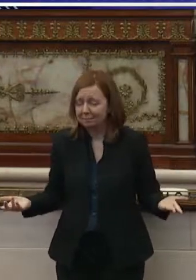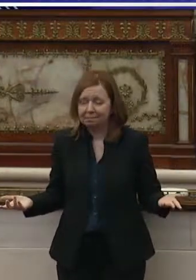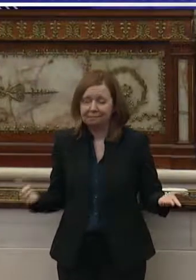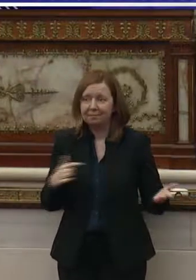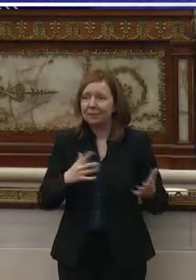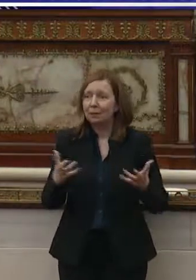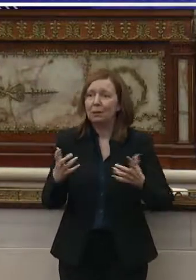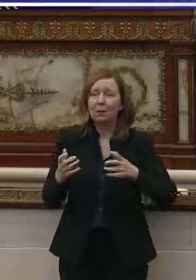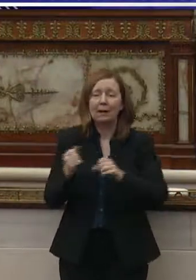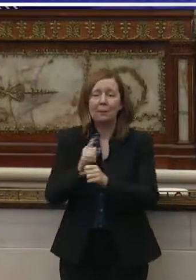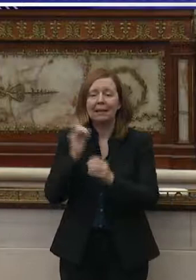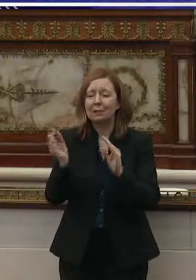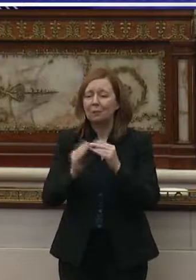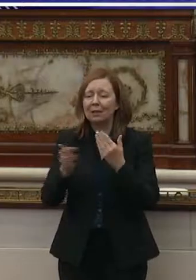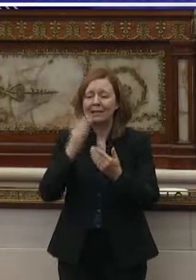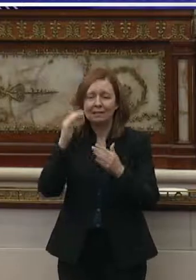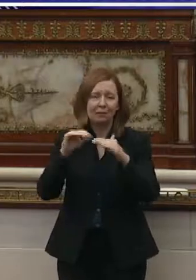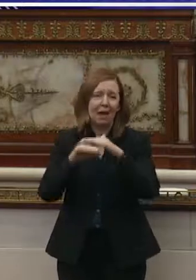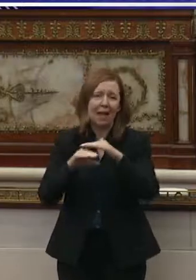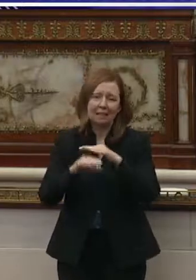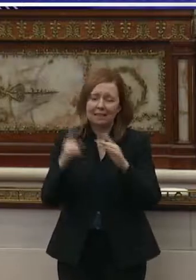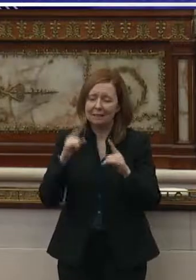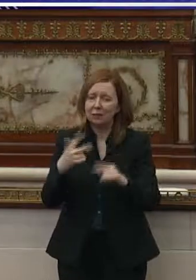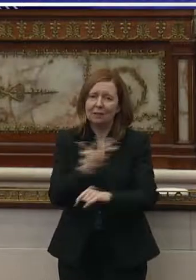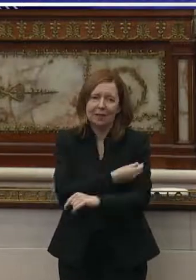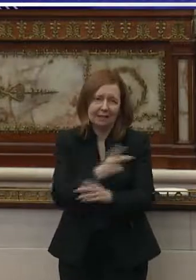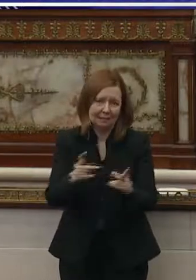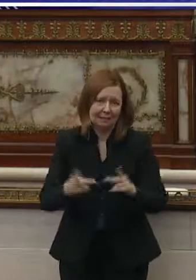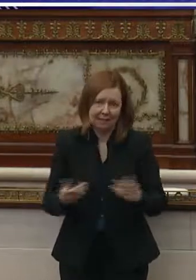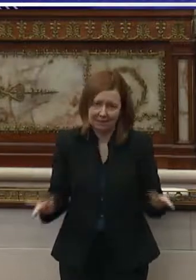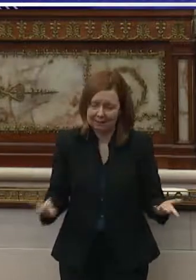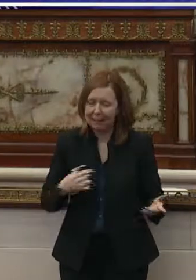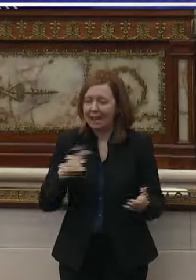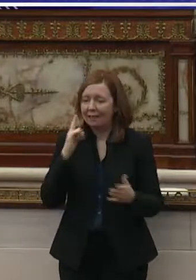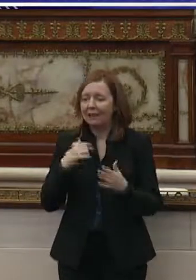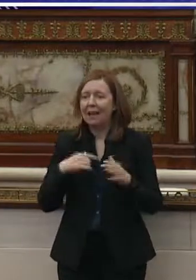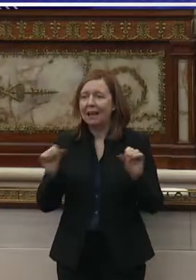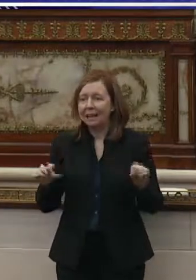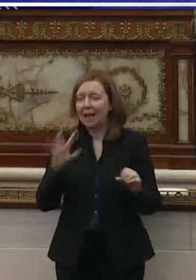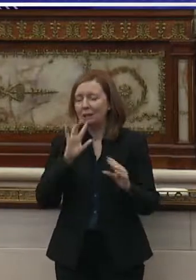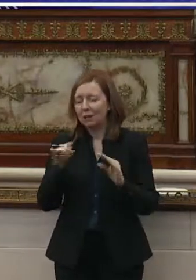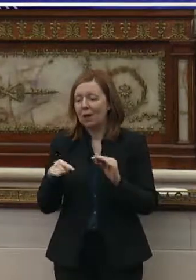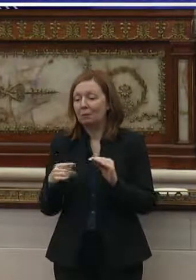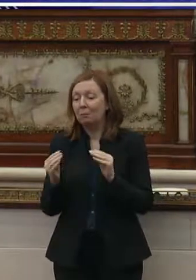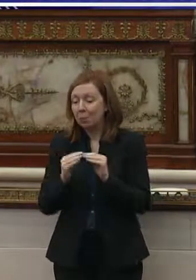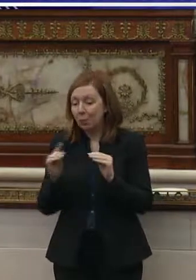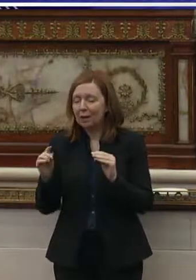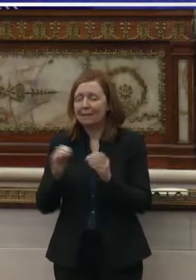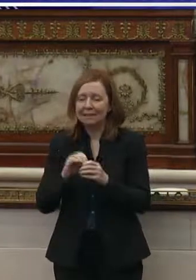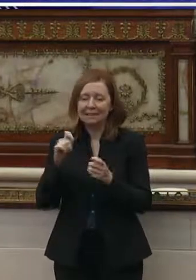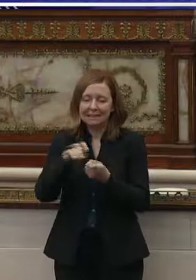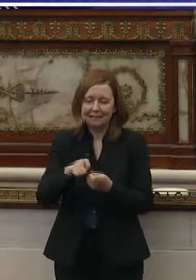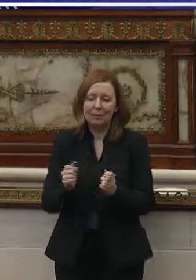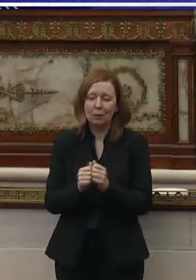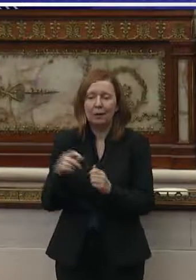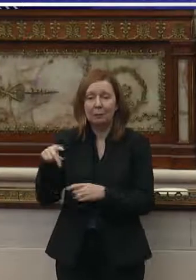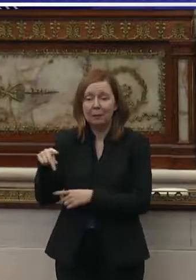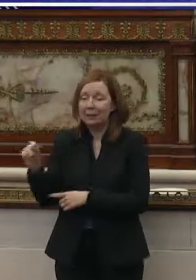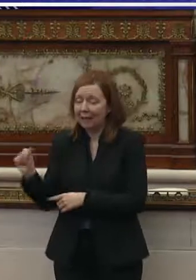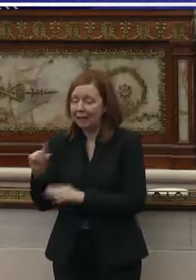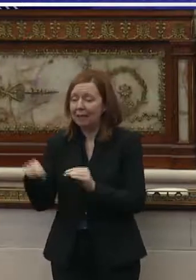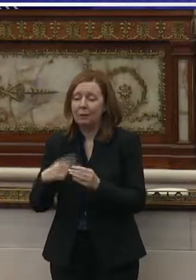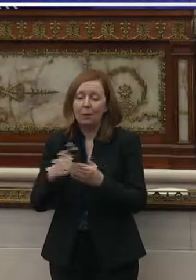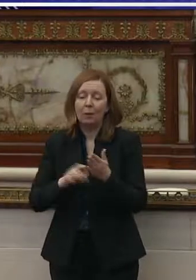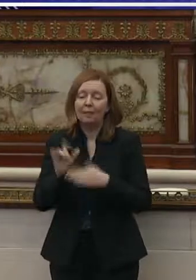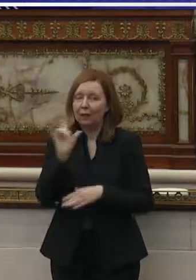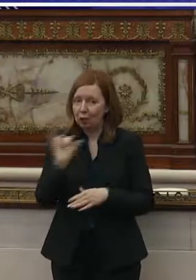want to just make it easier for access to those vaccine sites. I think I can talk a little bit more in detail with Parking Authority about what